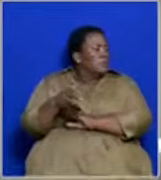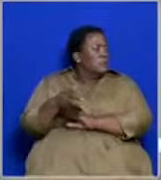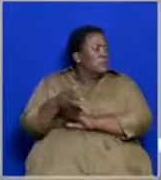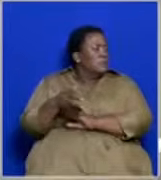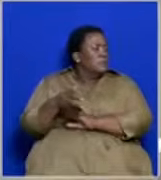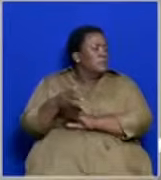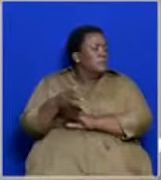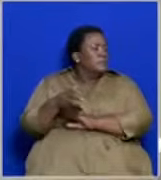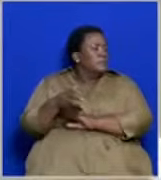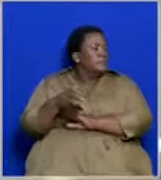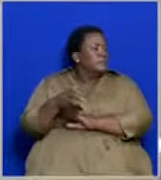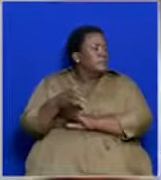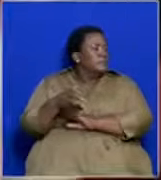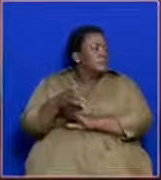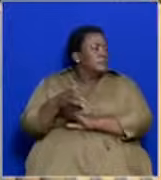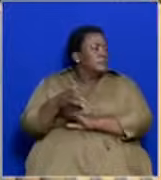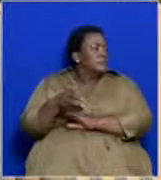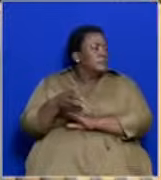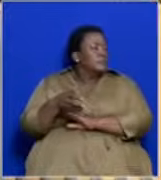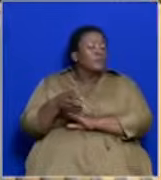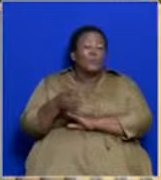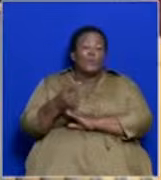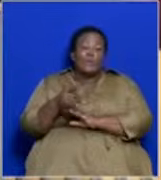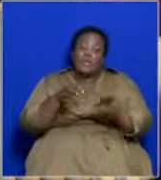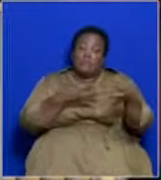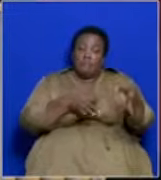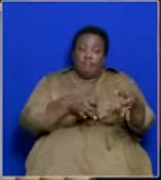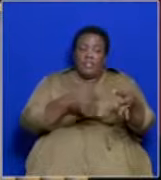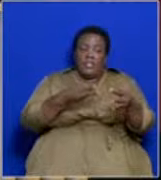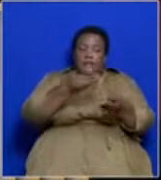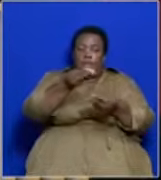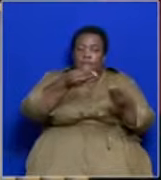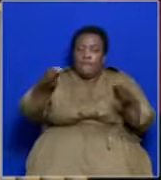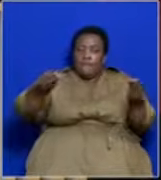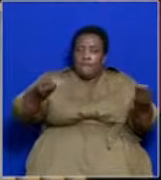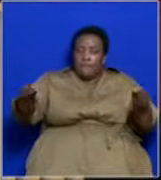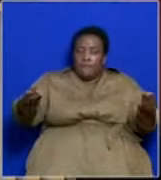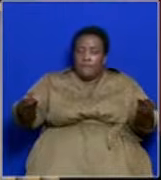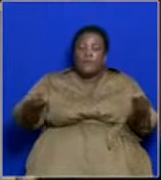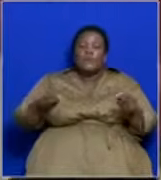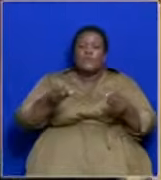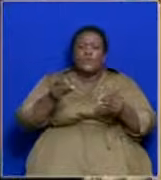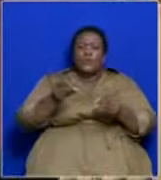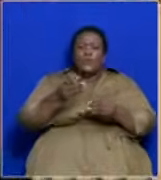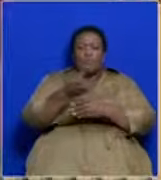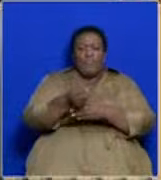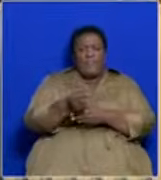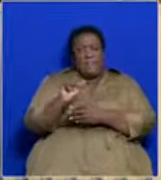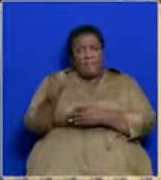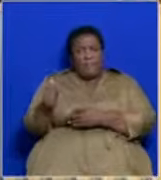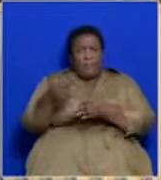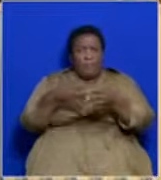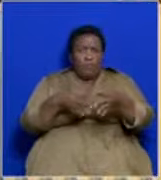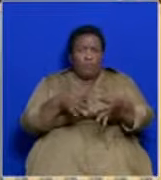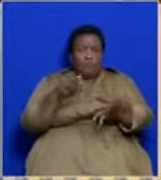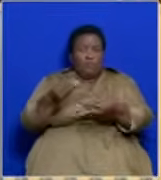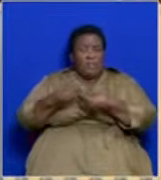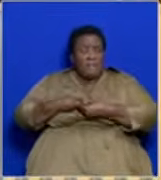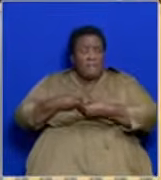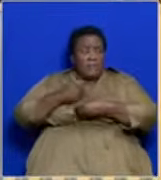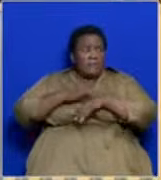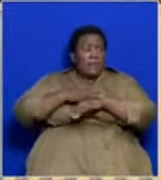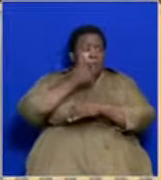these are distributed, Mr. Magagula, do you have the extra pages you provided during lunch,